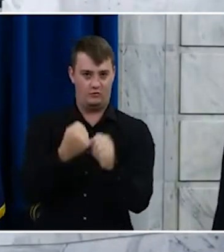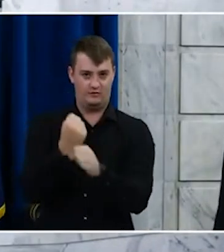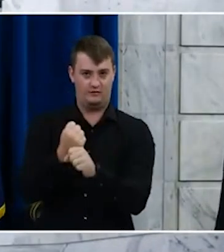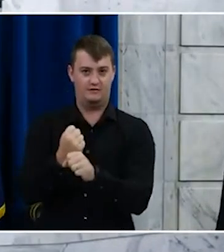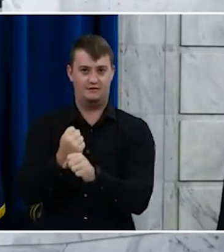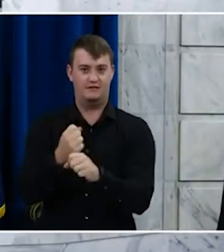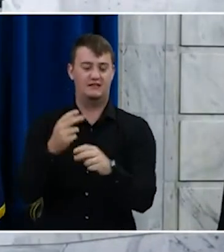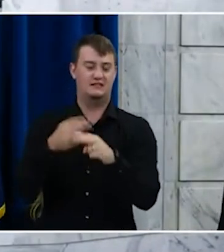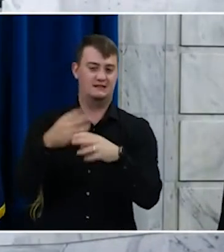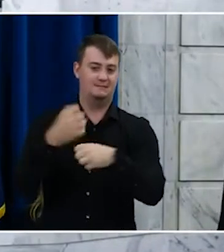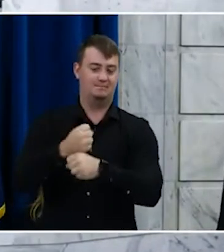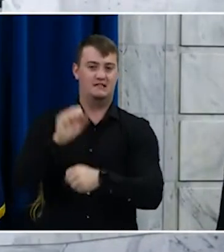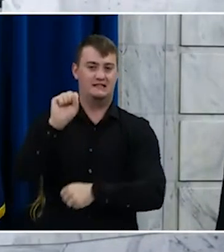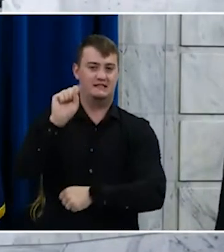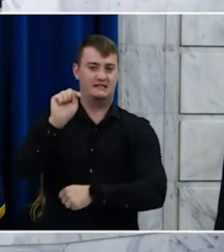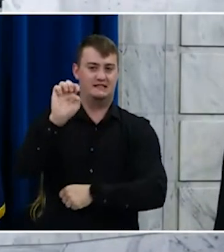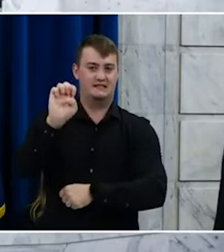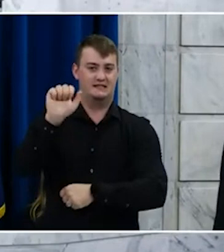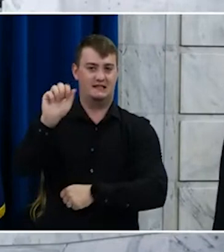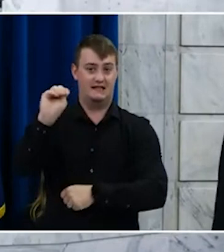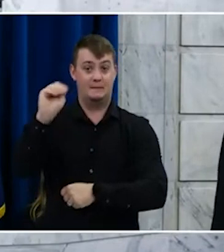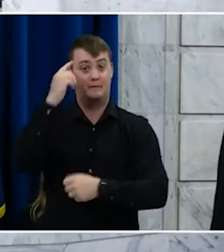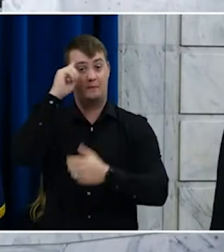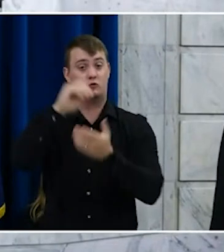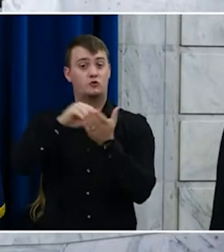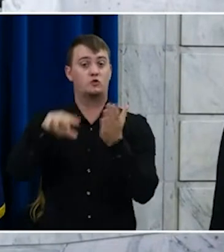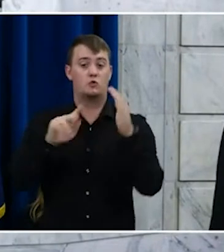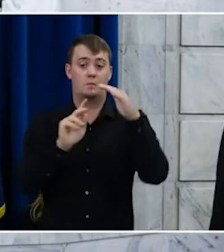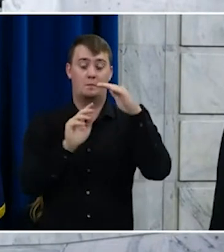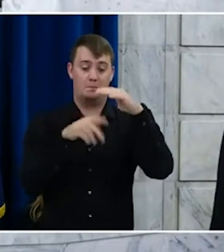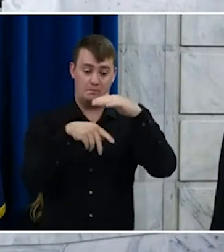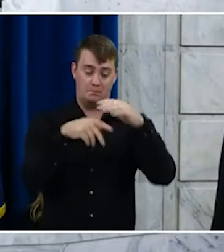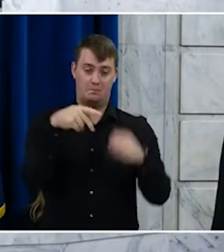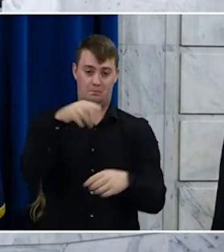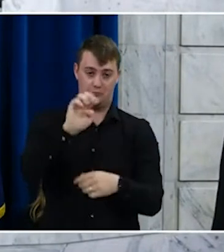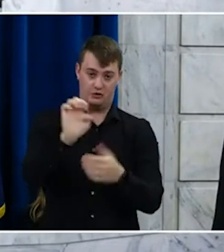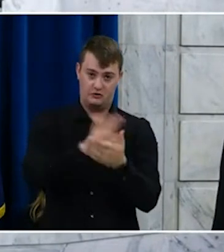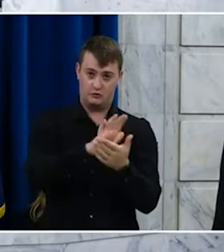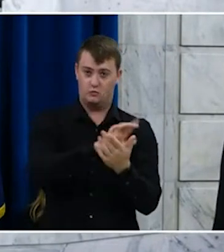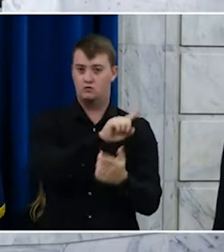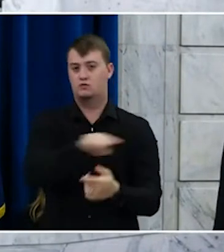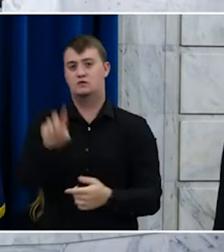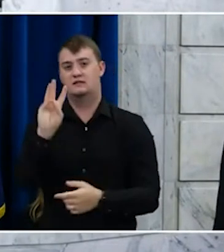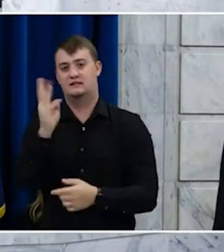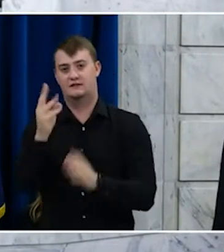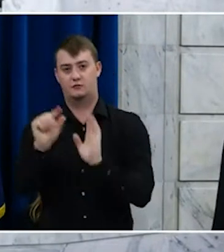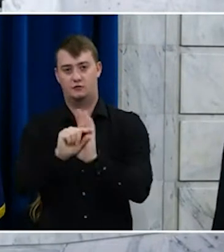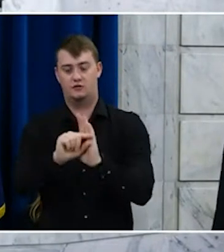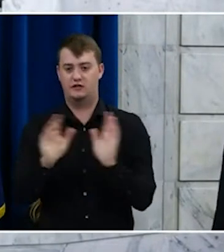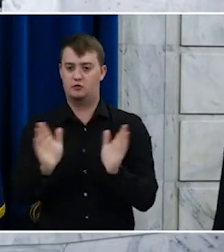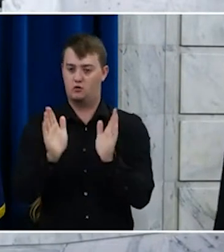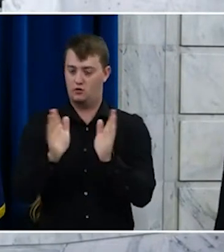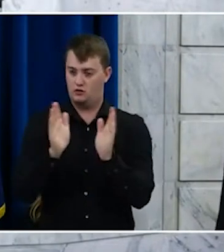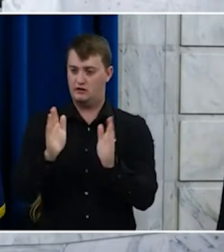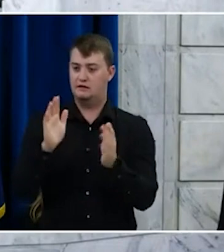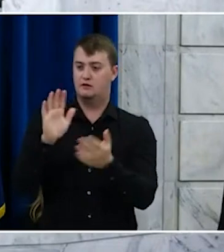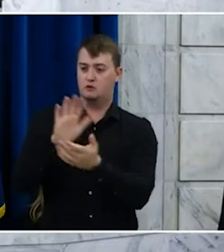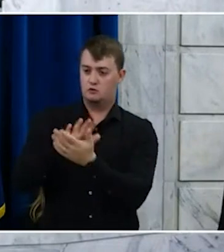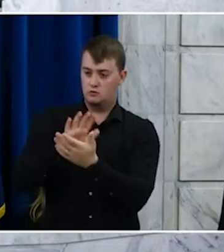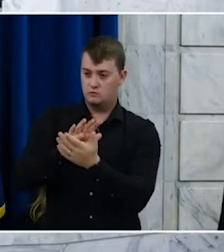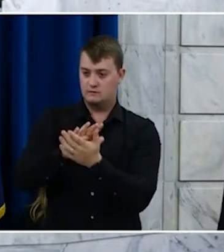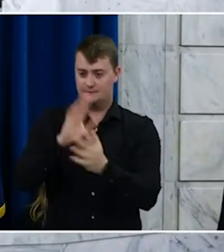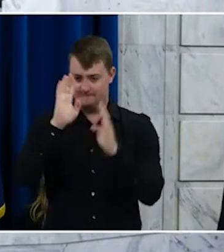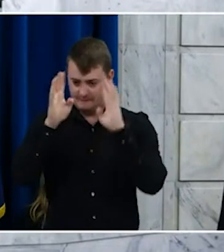what we call STEAM, to students in preschool through 6th grade. He encourages educational innovation through